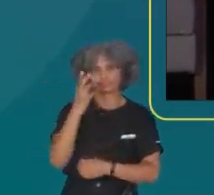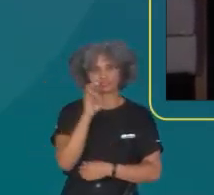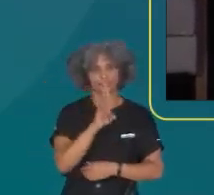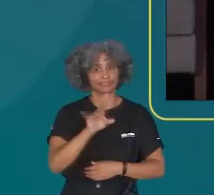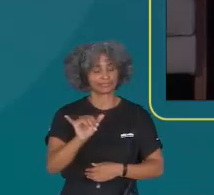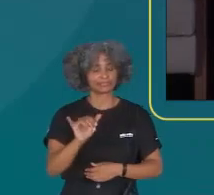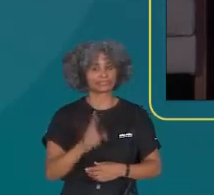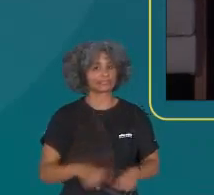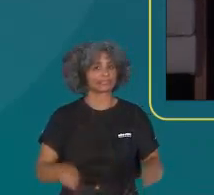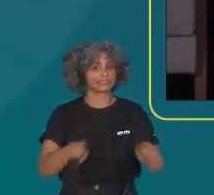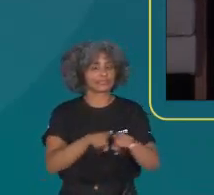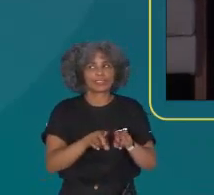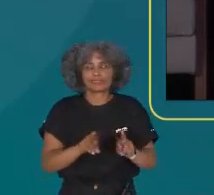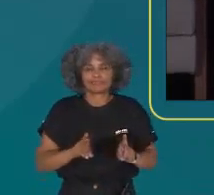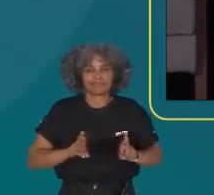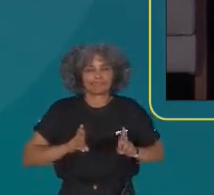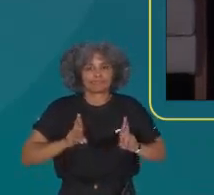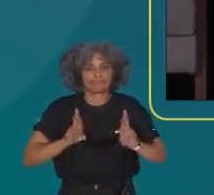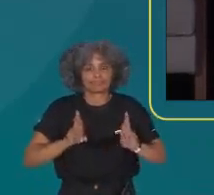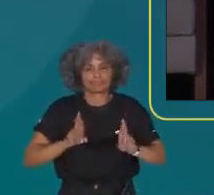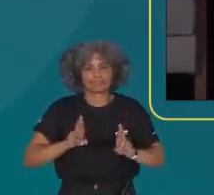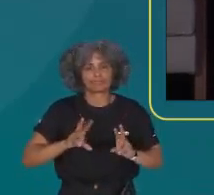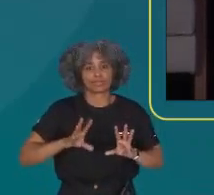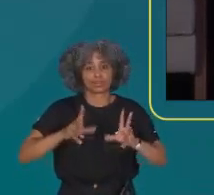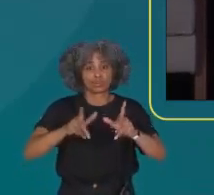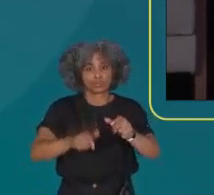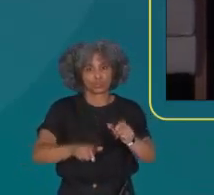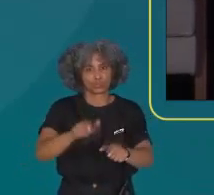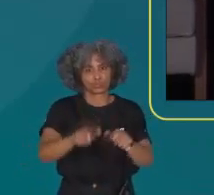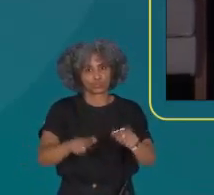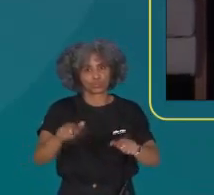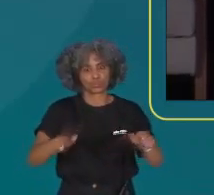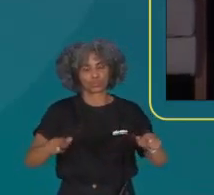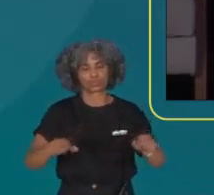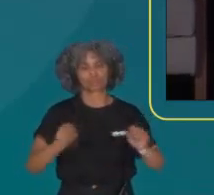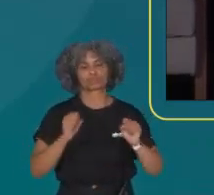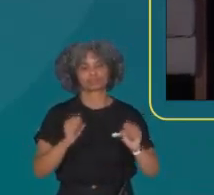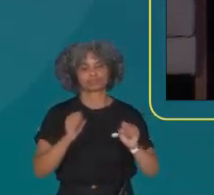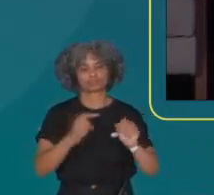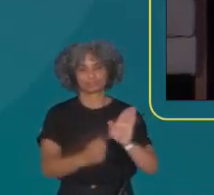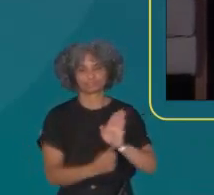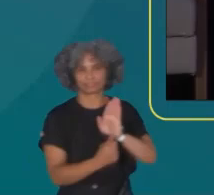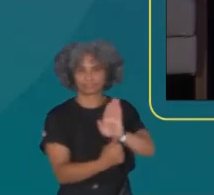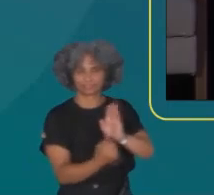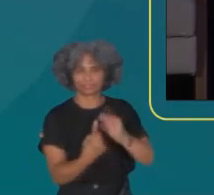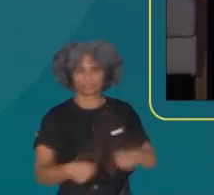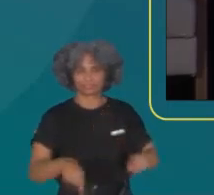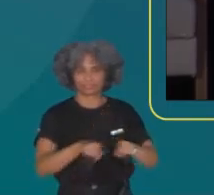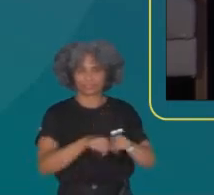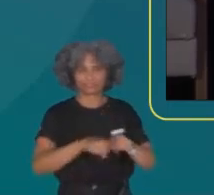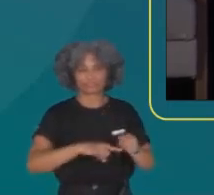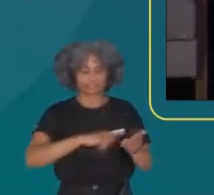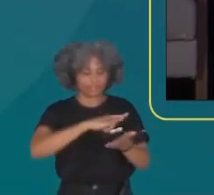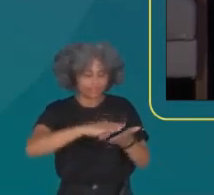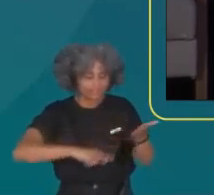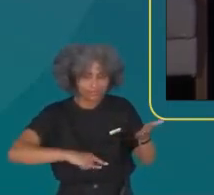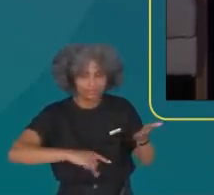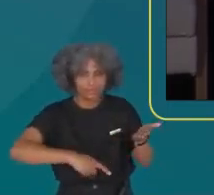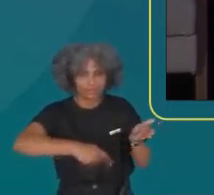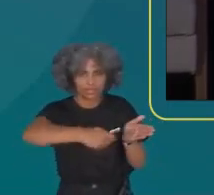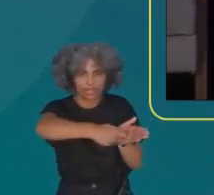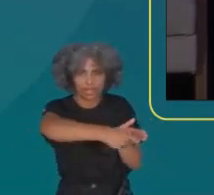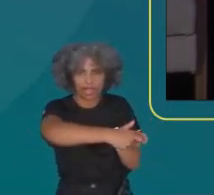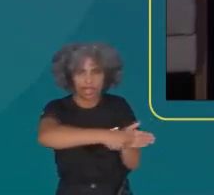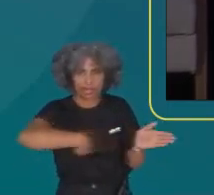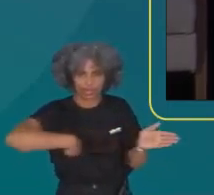that everyone here would come forward and sign this pact, which will be happening in Colombia